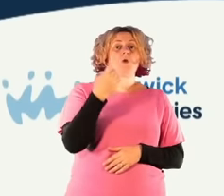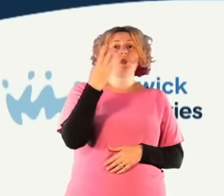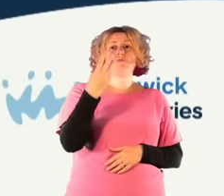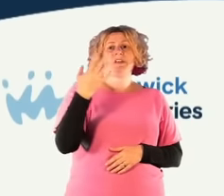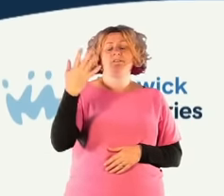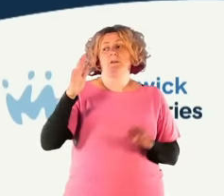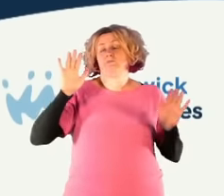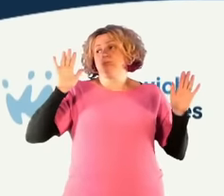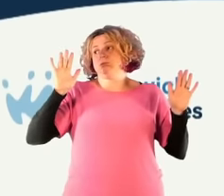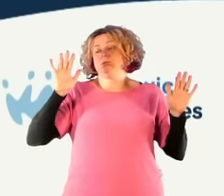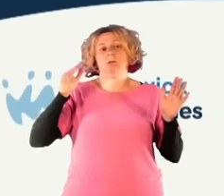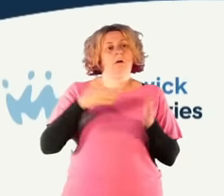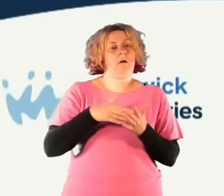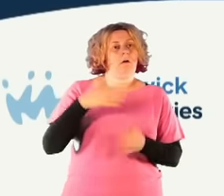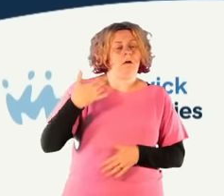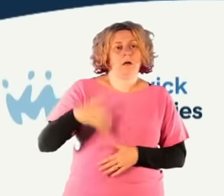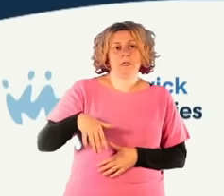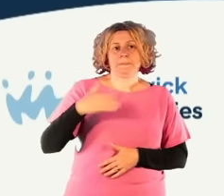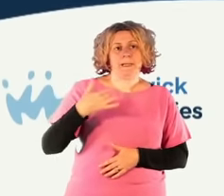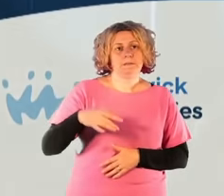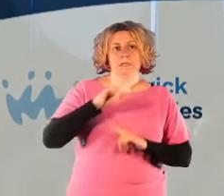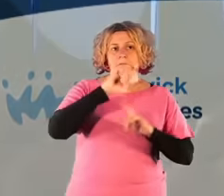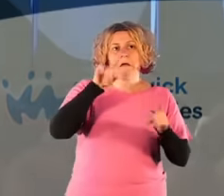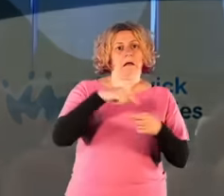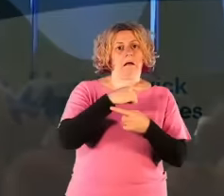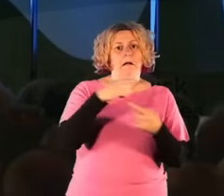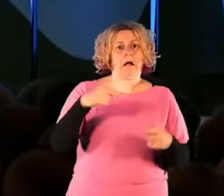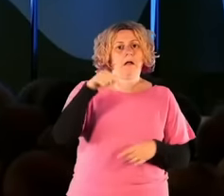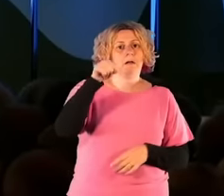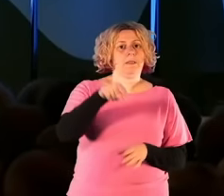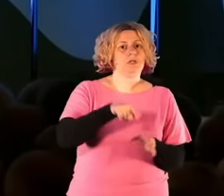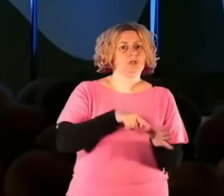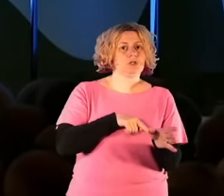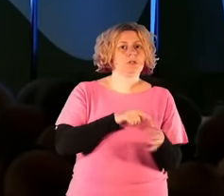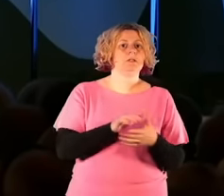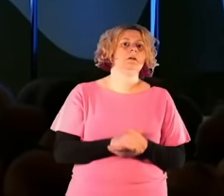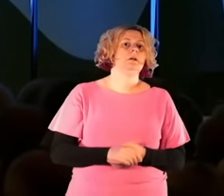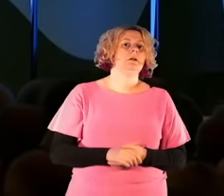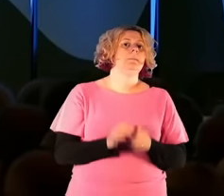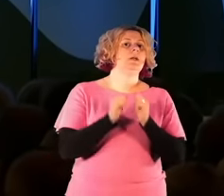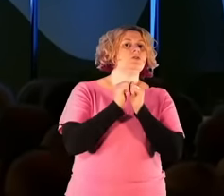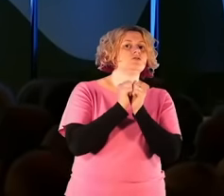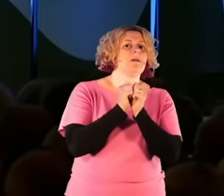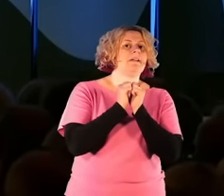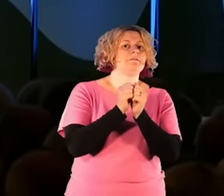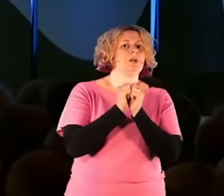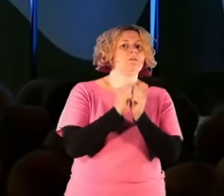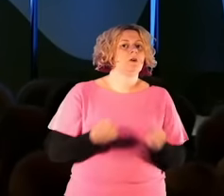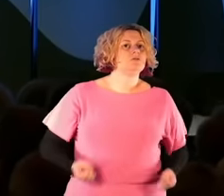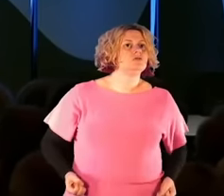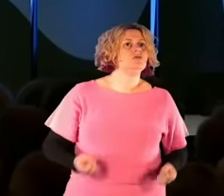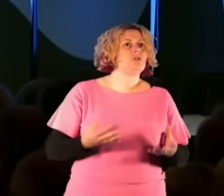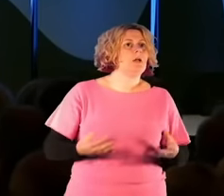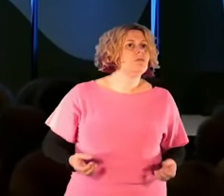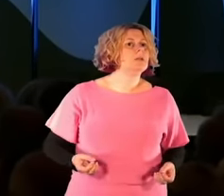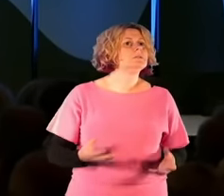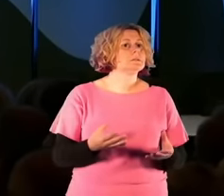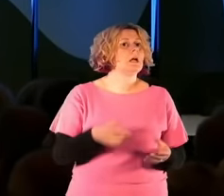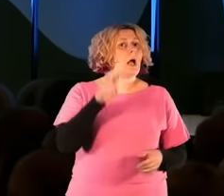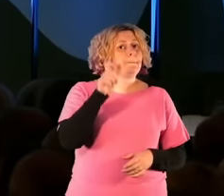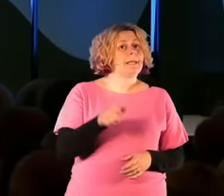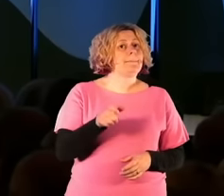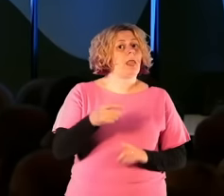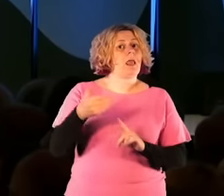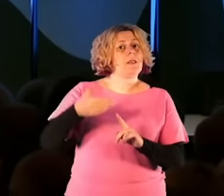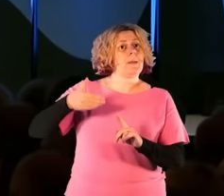year. And we've been really grateful for the generosity of people in the past that have been able to pay a bit more than that to enable those for whom